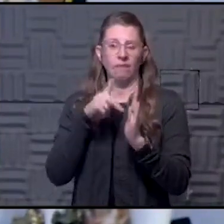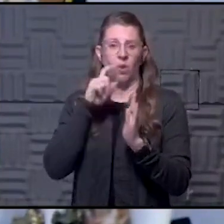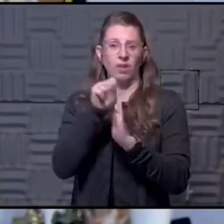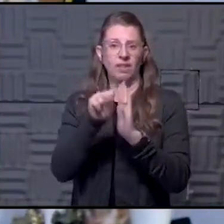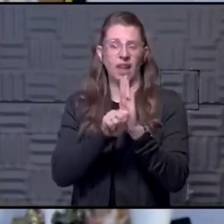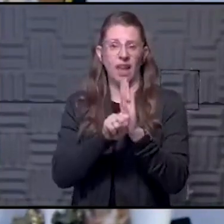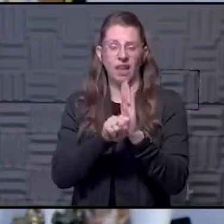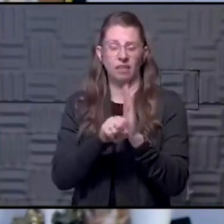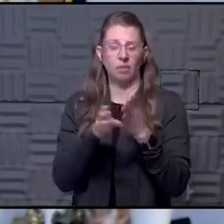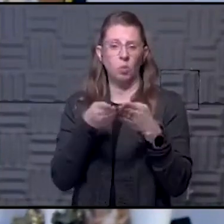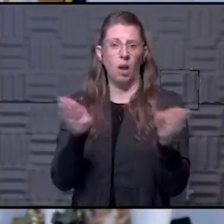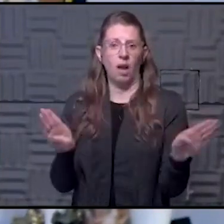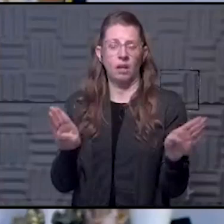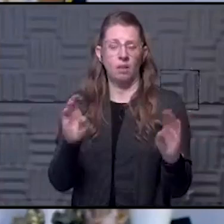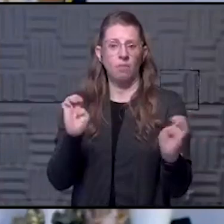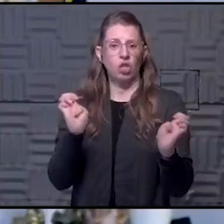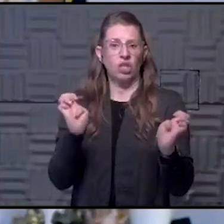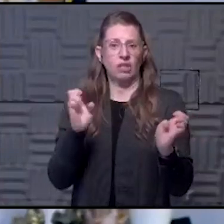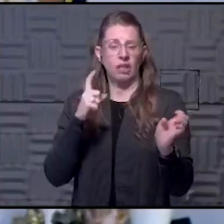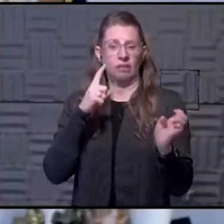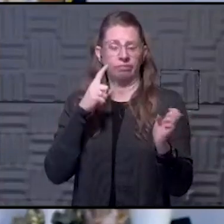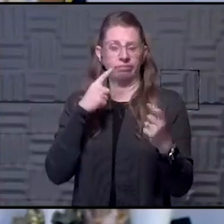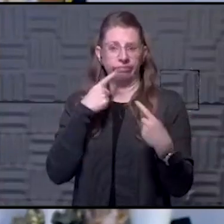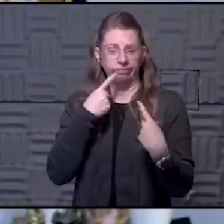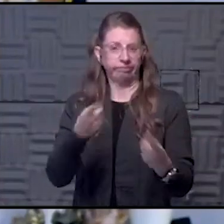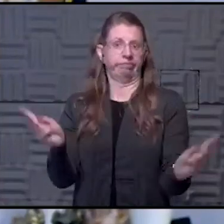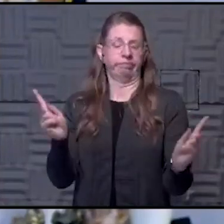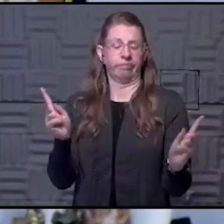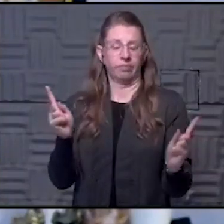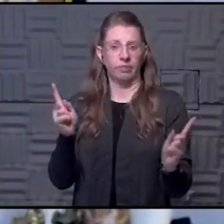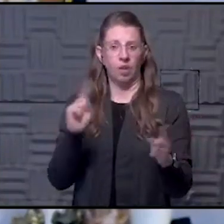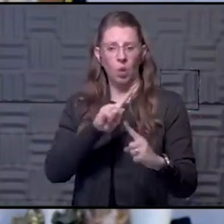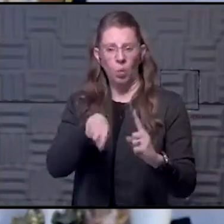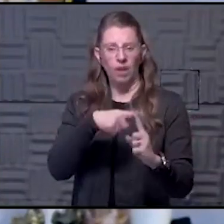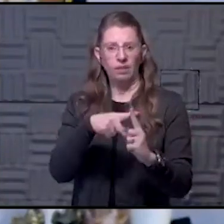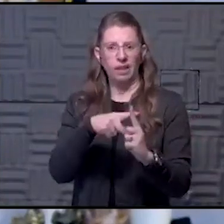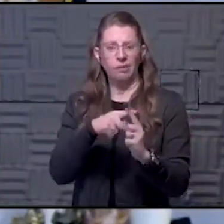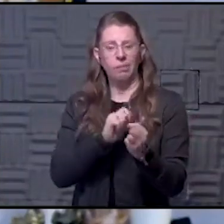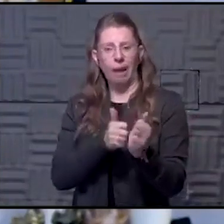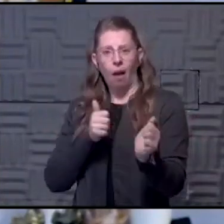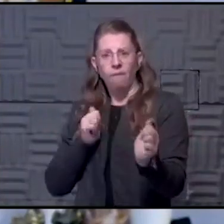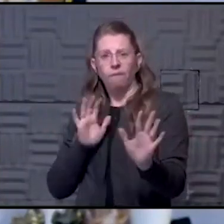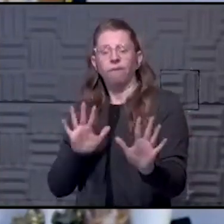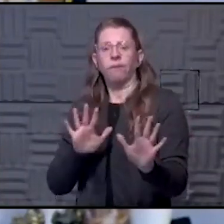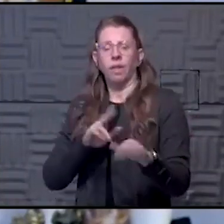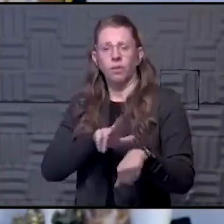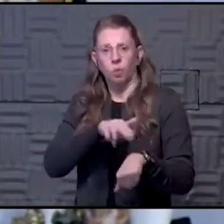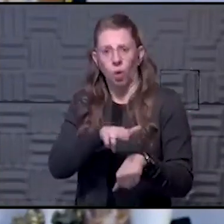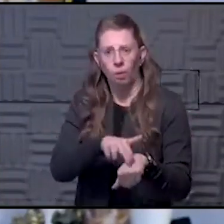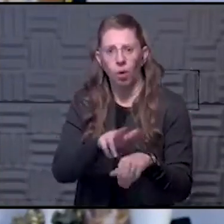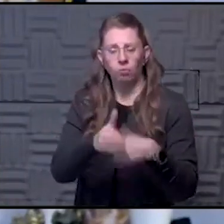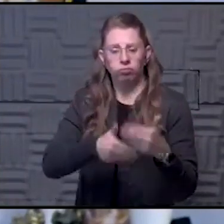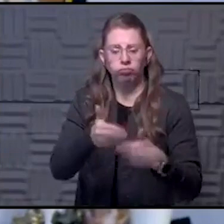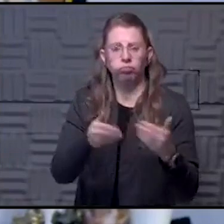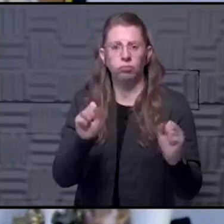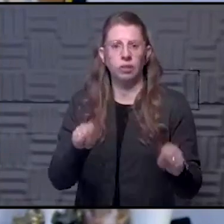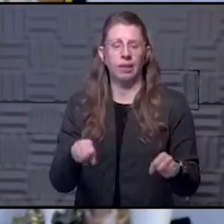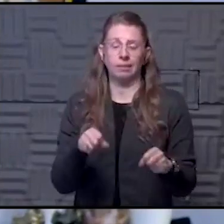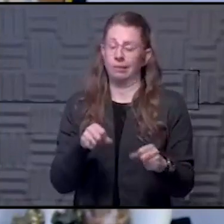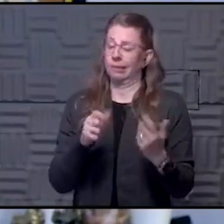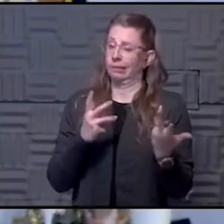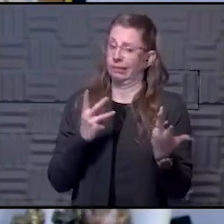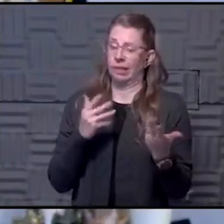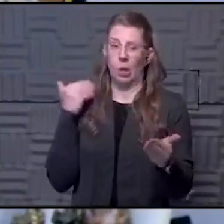emergency declaration, for example, and when can we back off and return more towards normal? And I don't think we're anywhere near that yet. I mean, with this